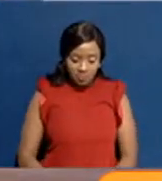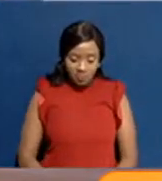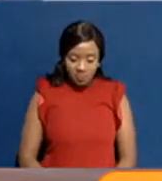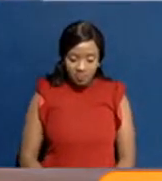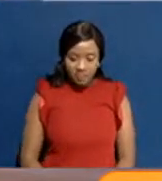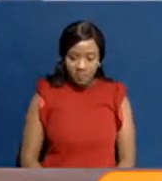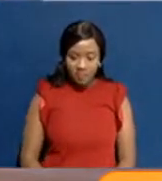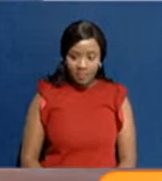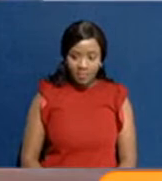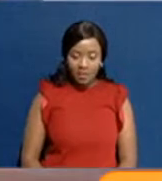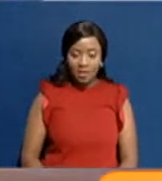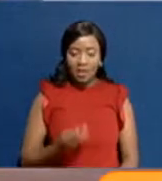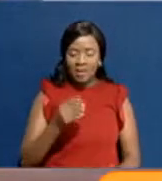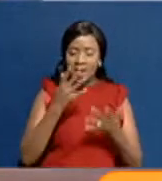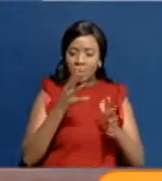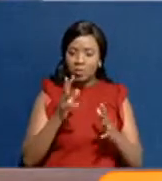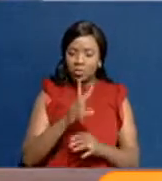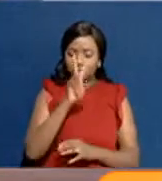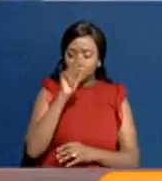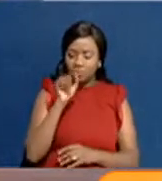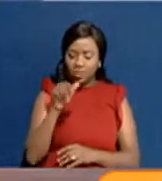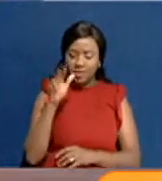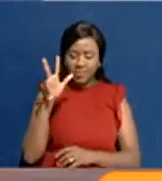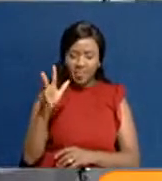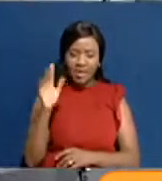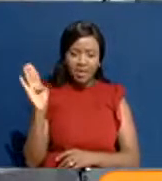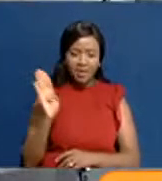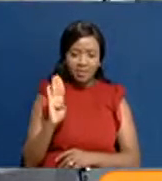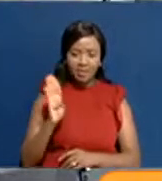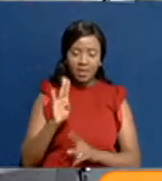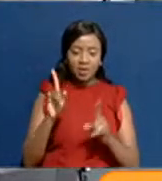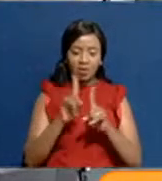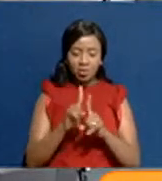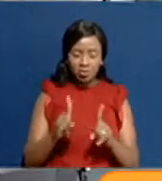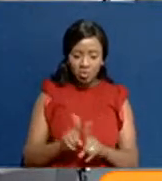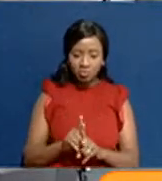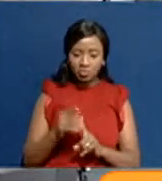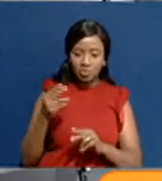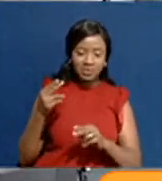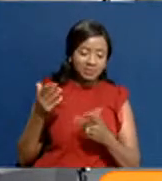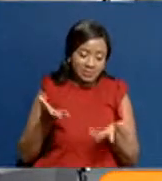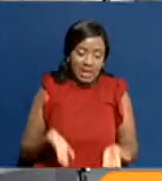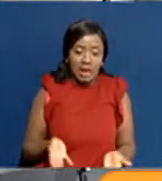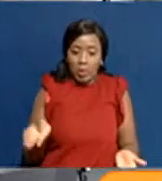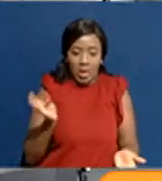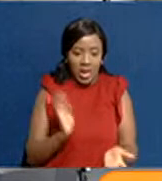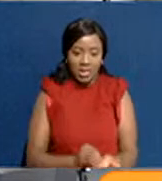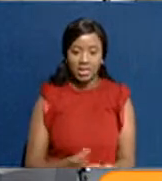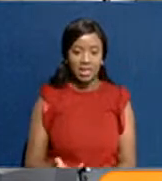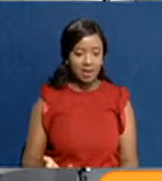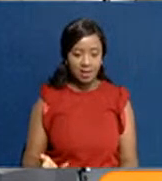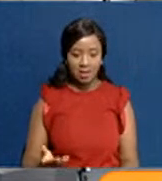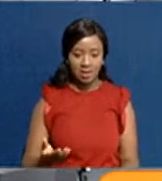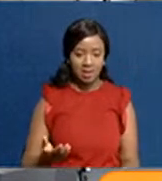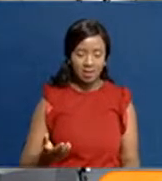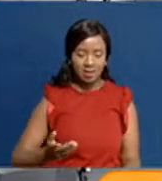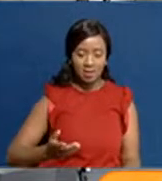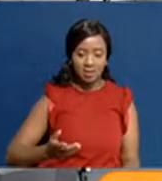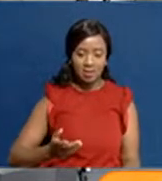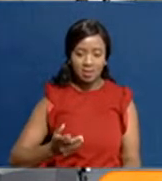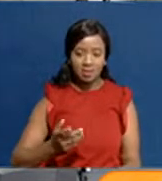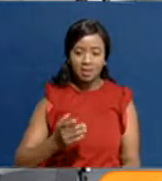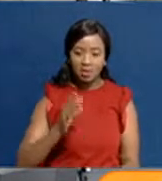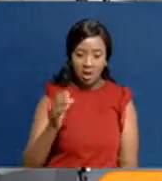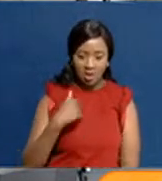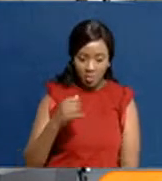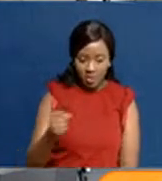losses in billions of shillings, up to 2.3 billion, and history repeating itself. Today, we put in the new board,